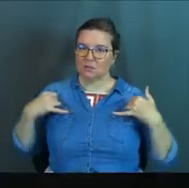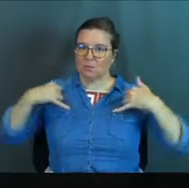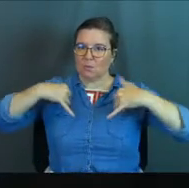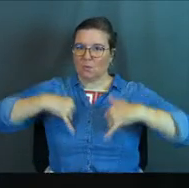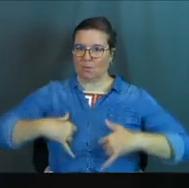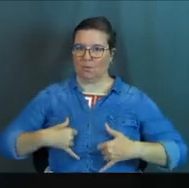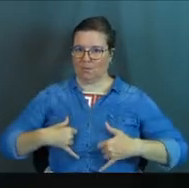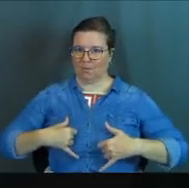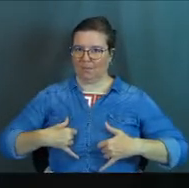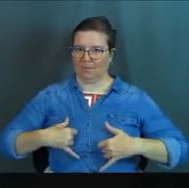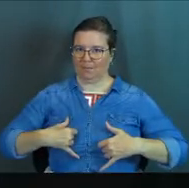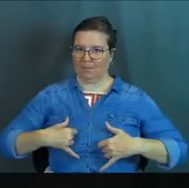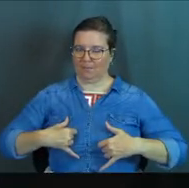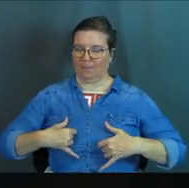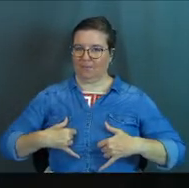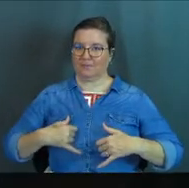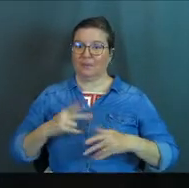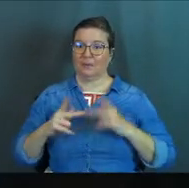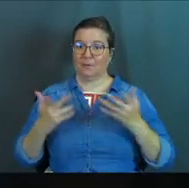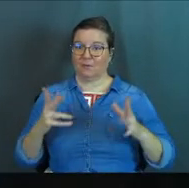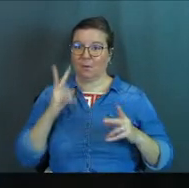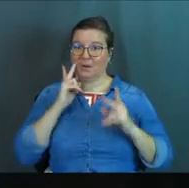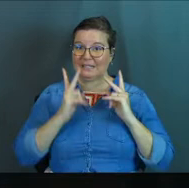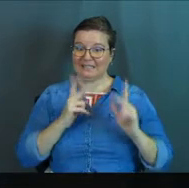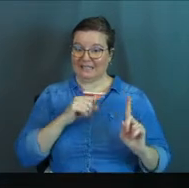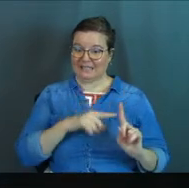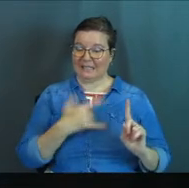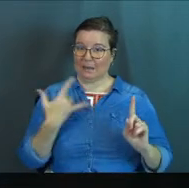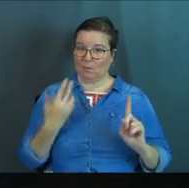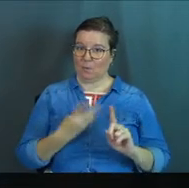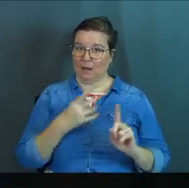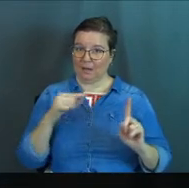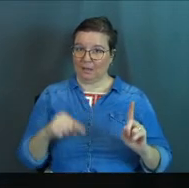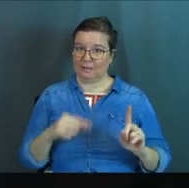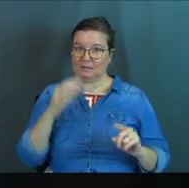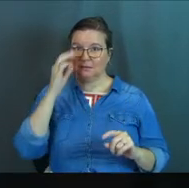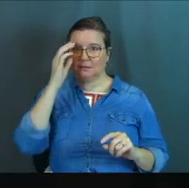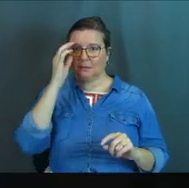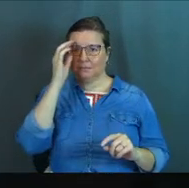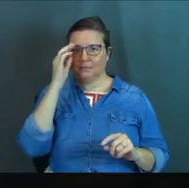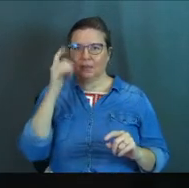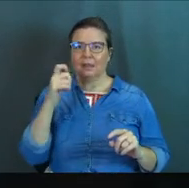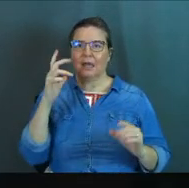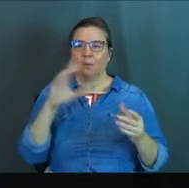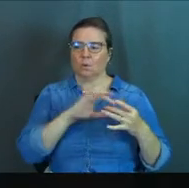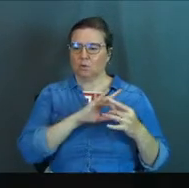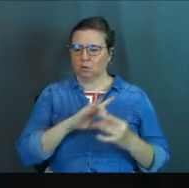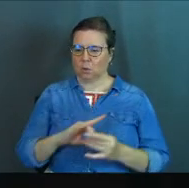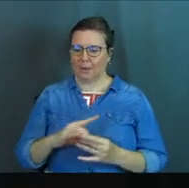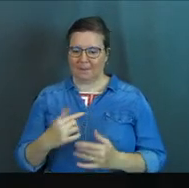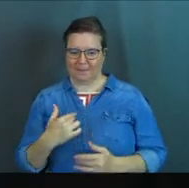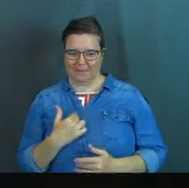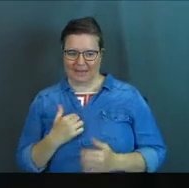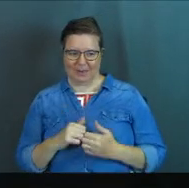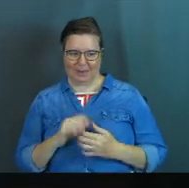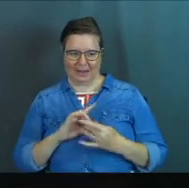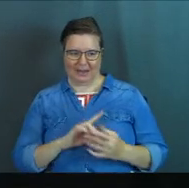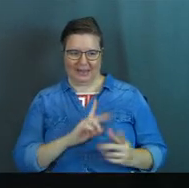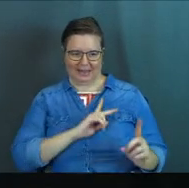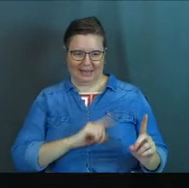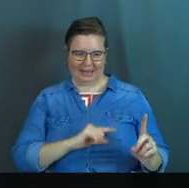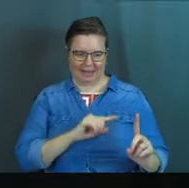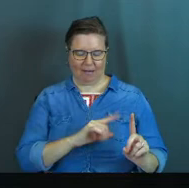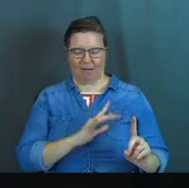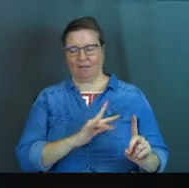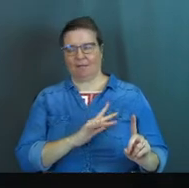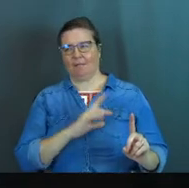that the king has worn already. People have already seen him in this style. They will associate me with the king.